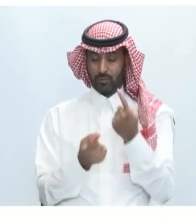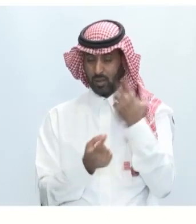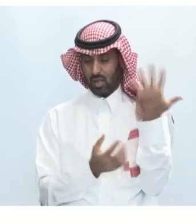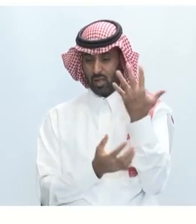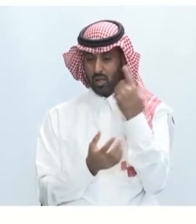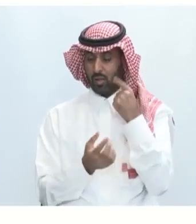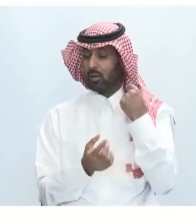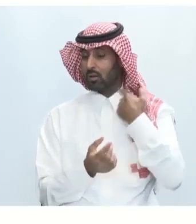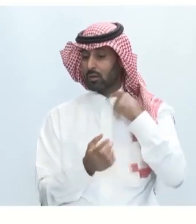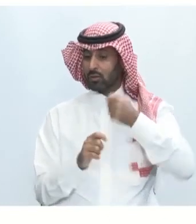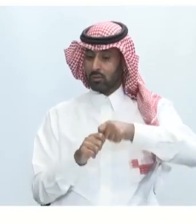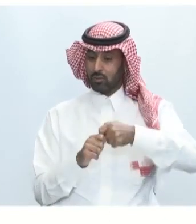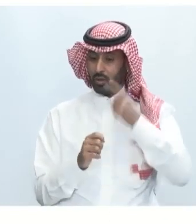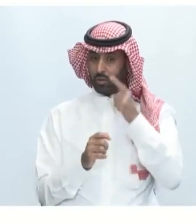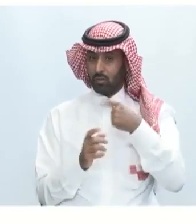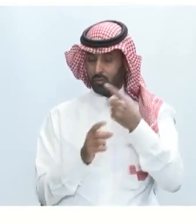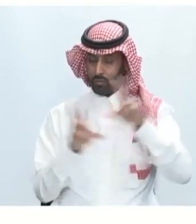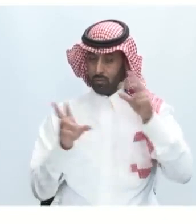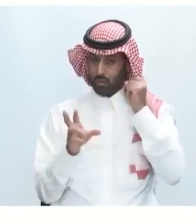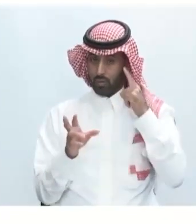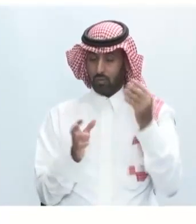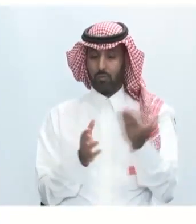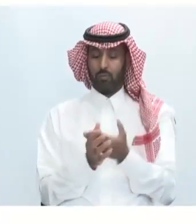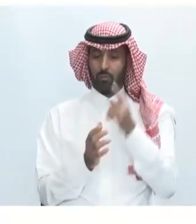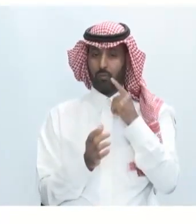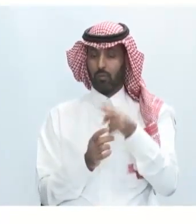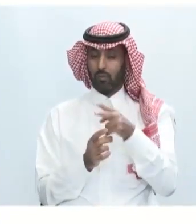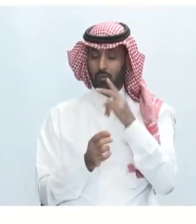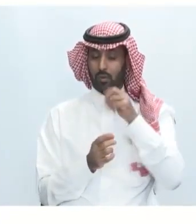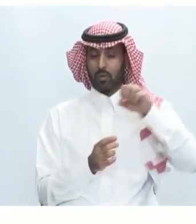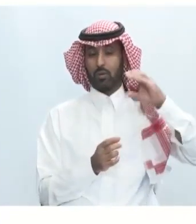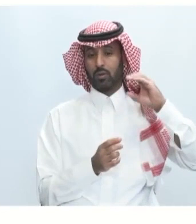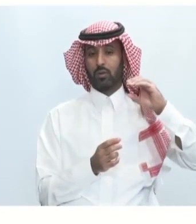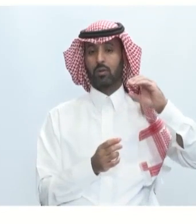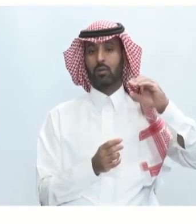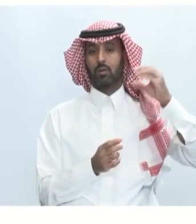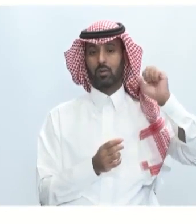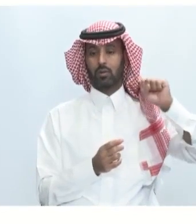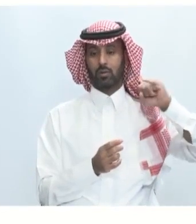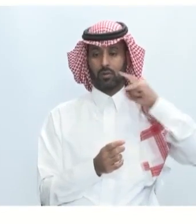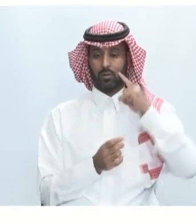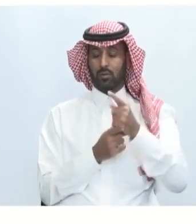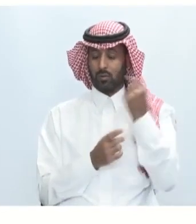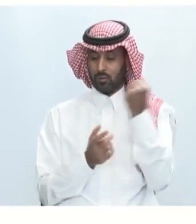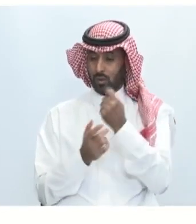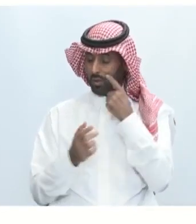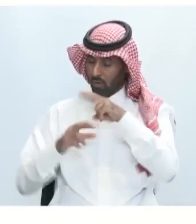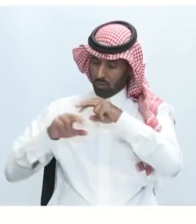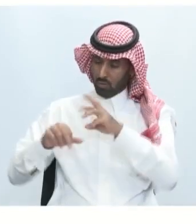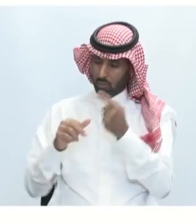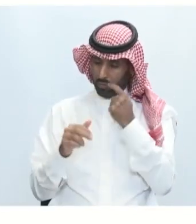science, and technology. Of course, it's very well-known. Then we took the CSI, Crime Scene